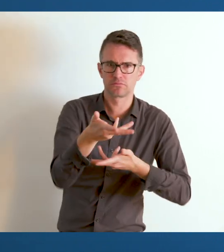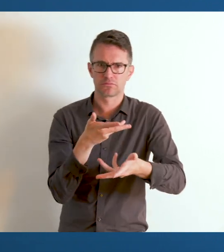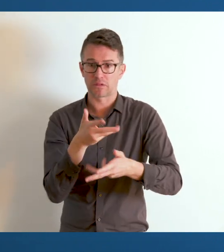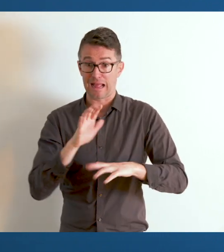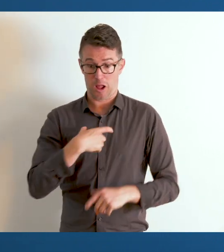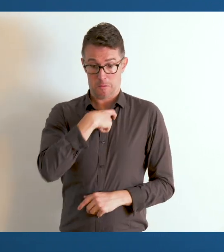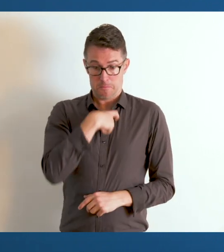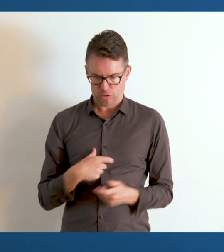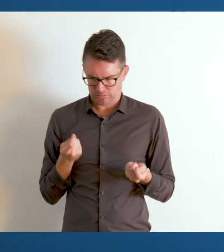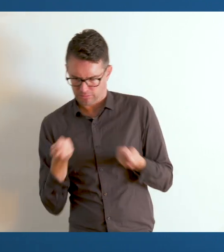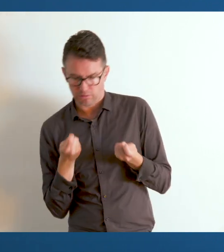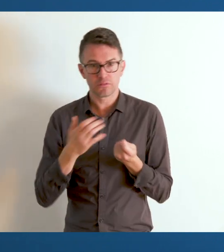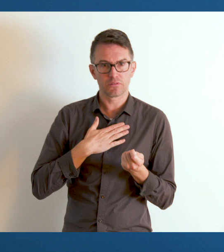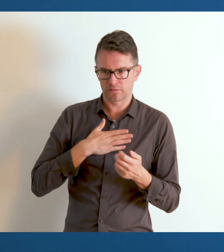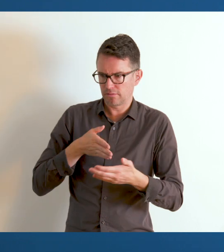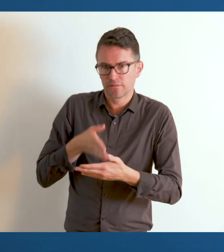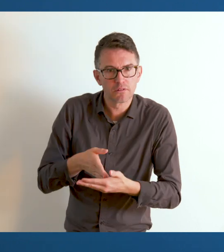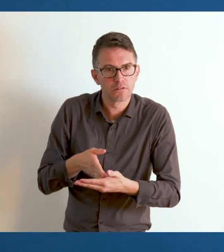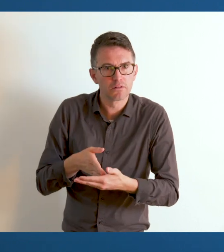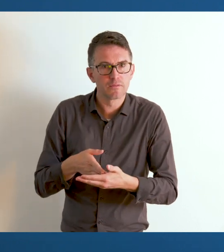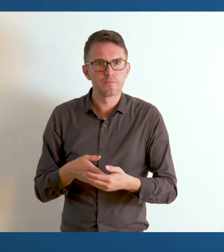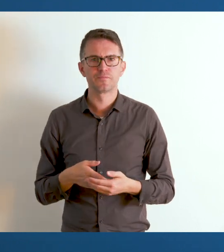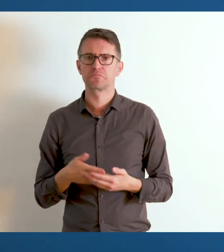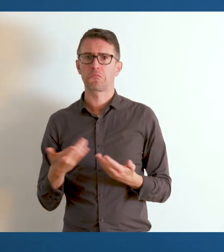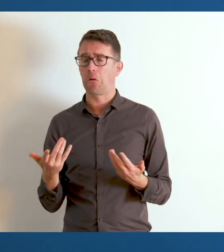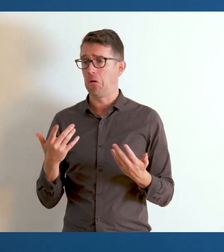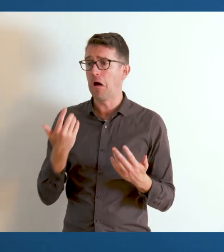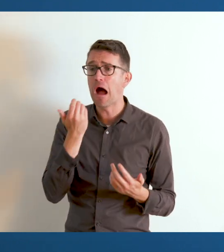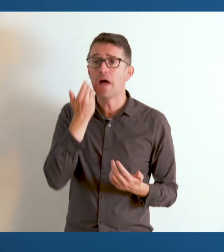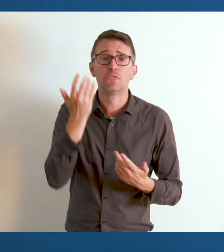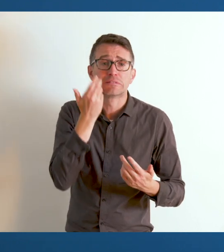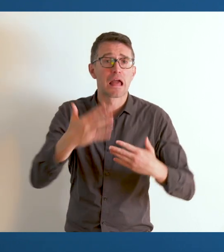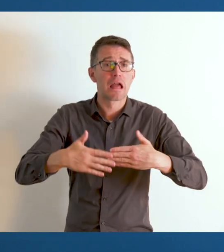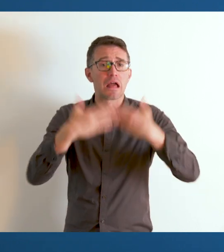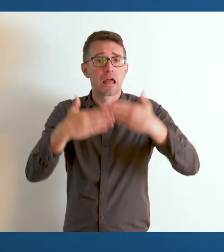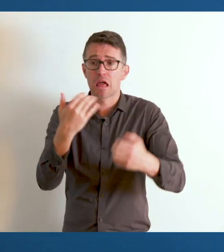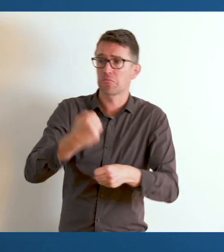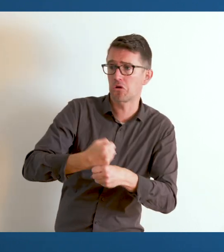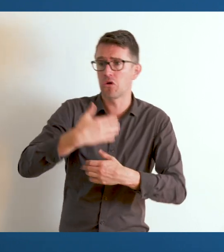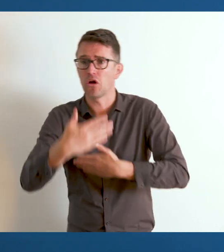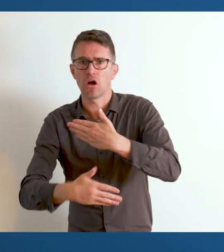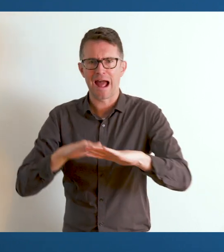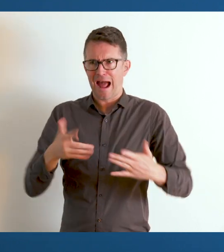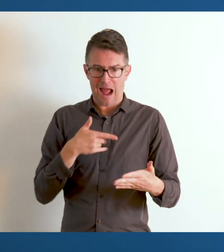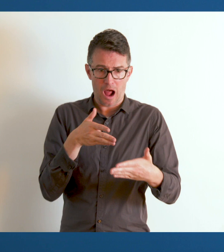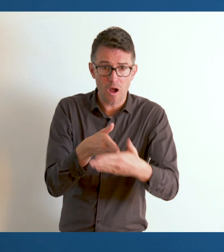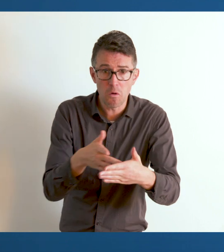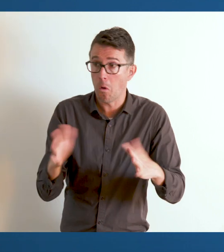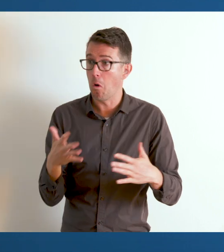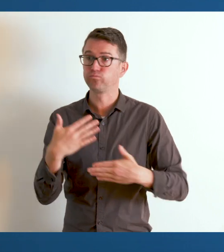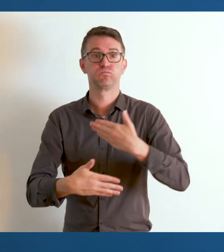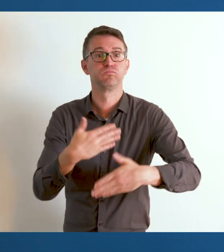difficulty doing basic universal activities, and an unaccommodating environment